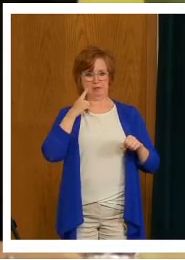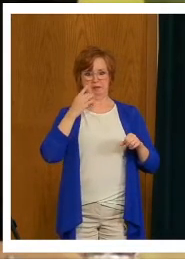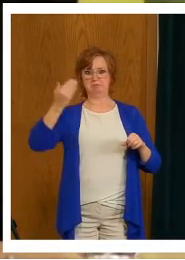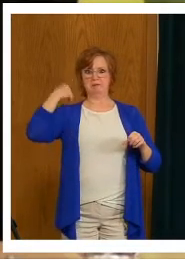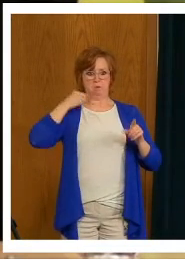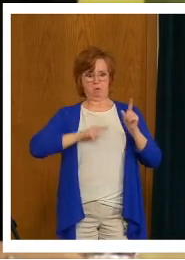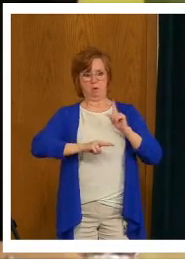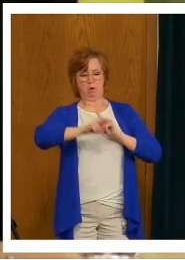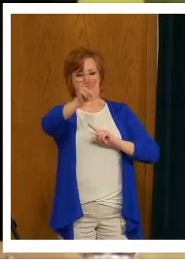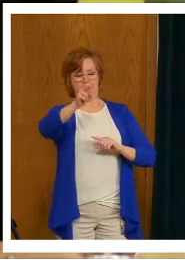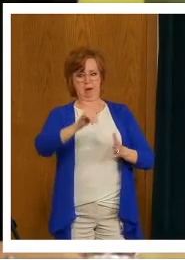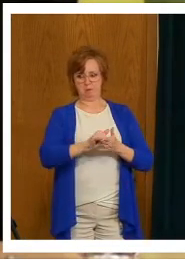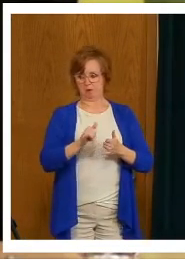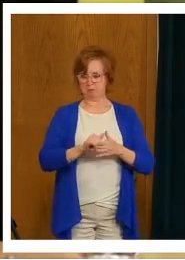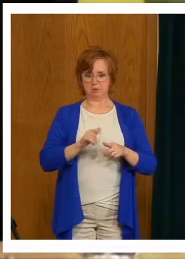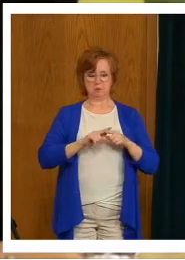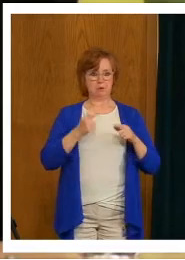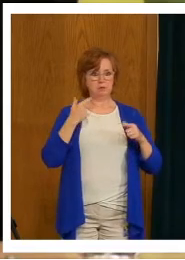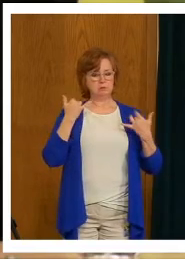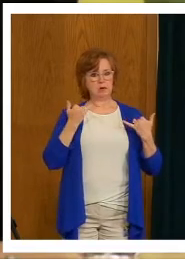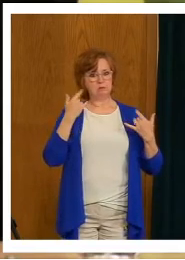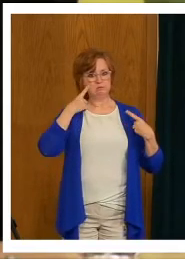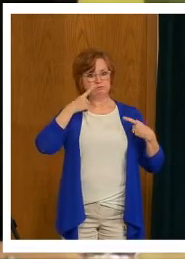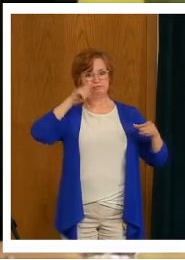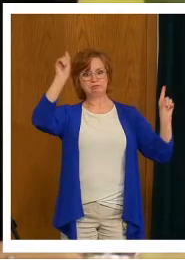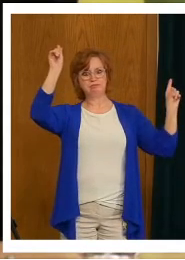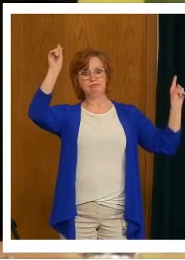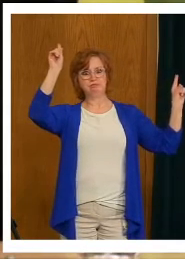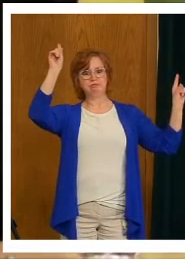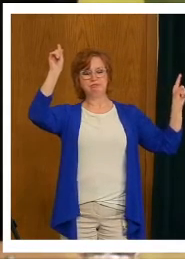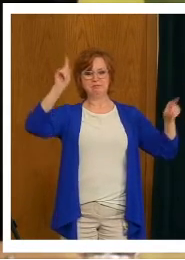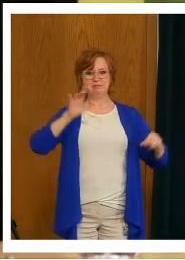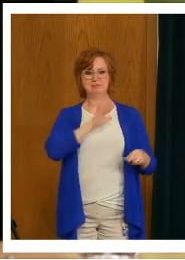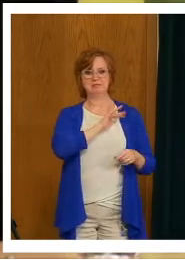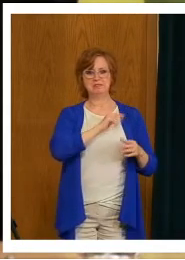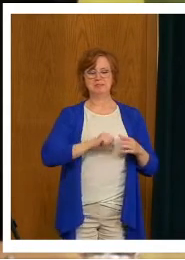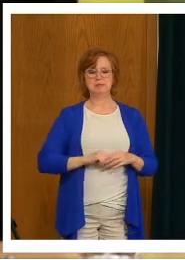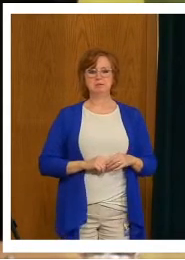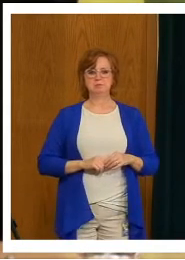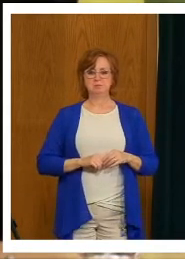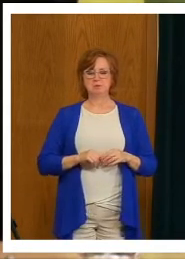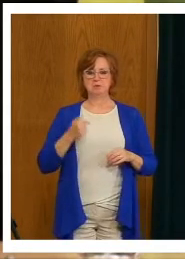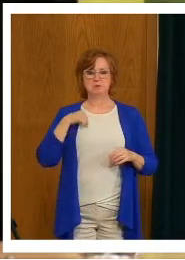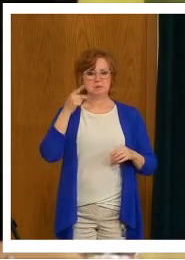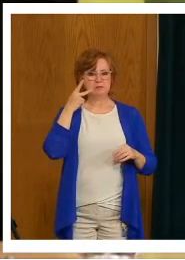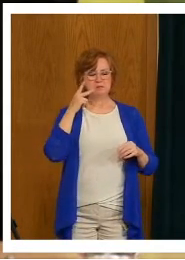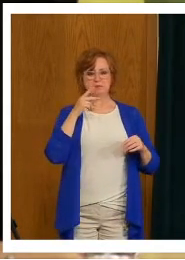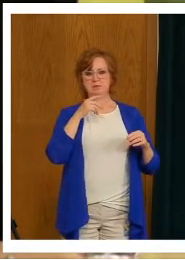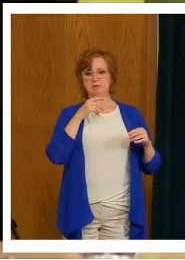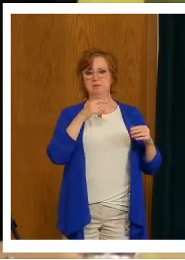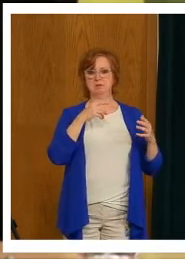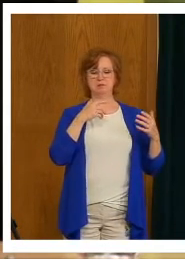effort from so many healthcare providers, private and public, in community after community. And,